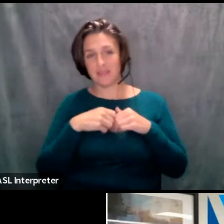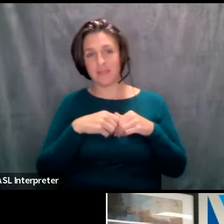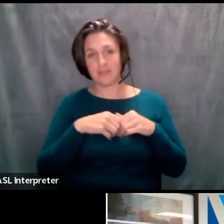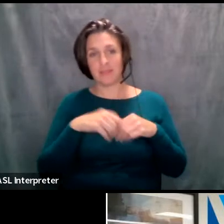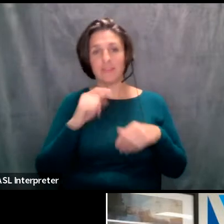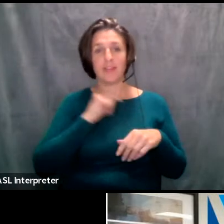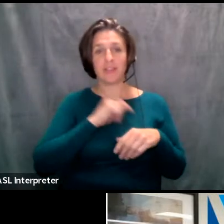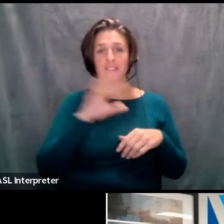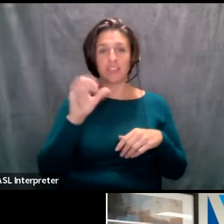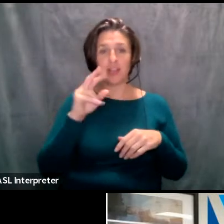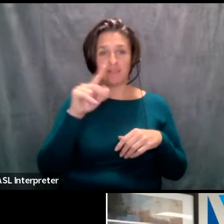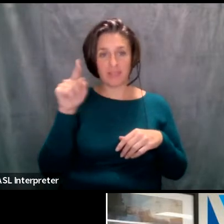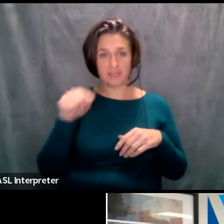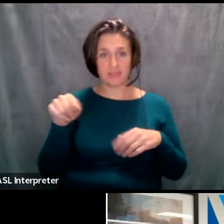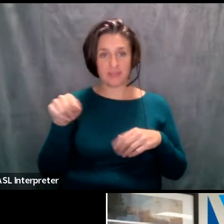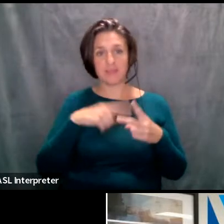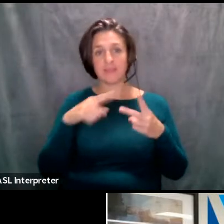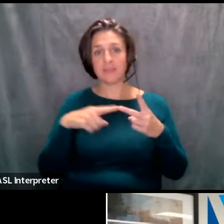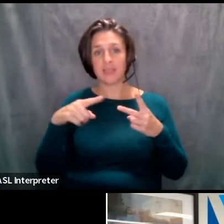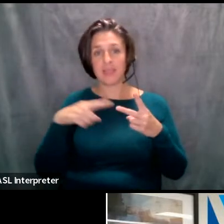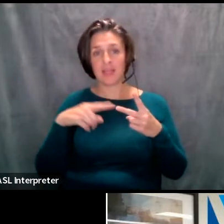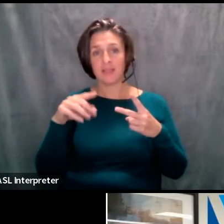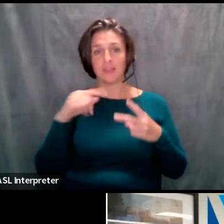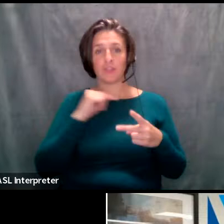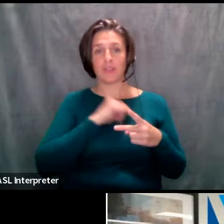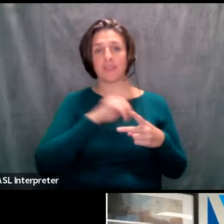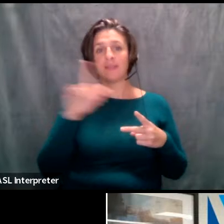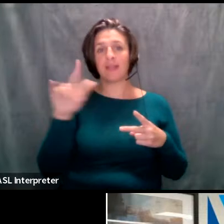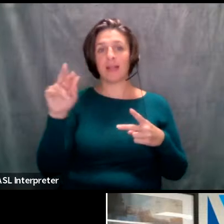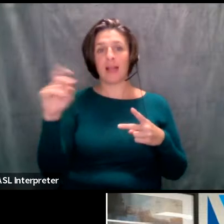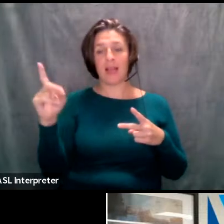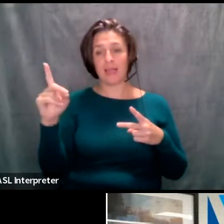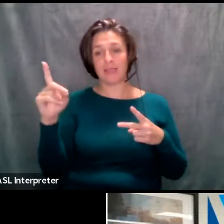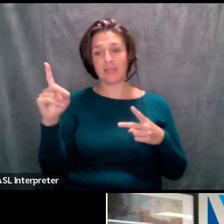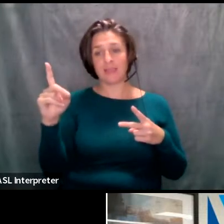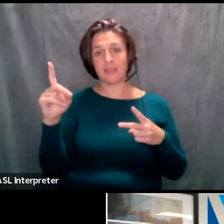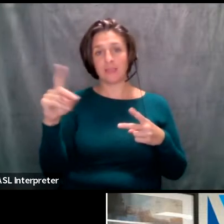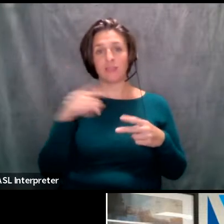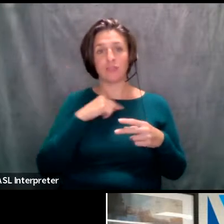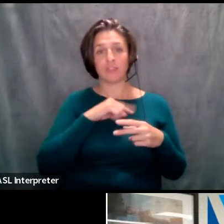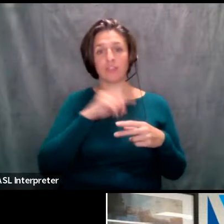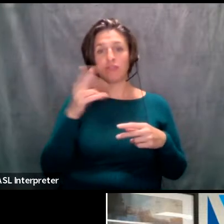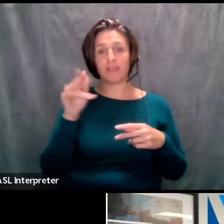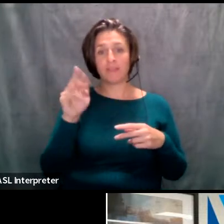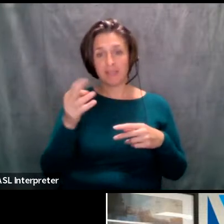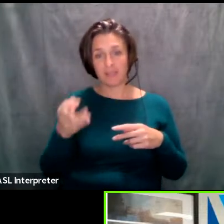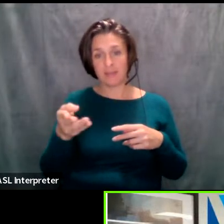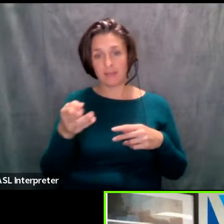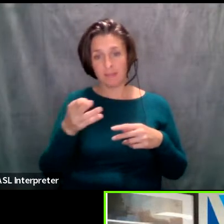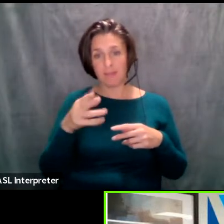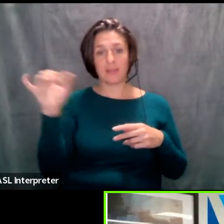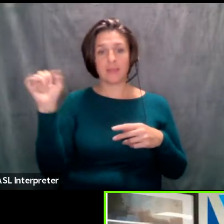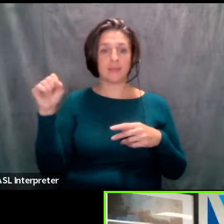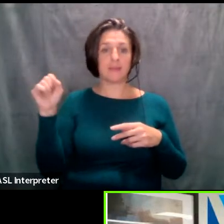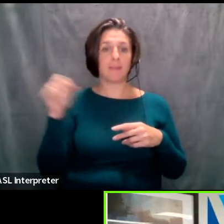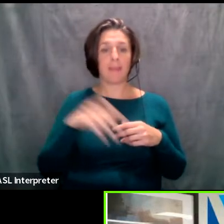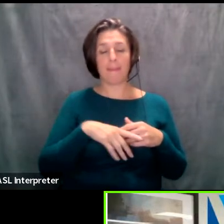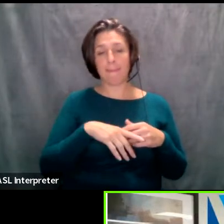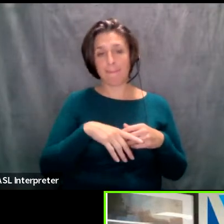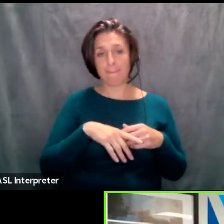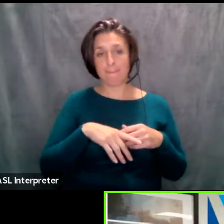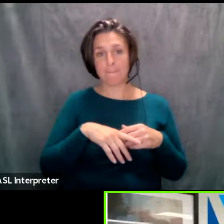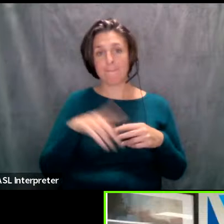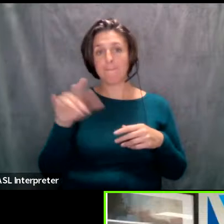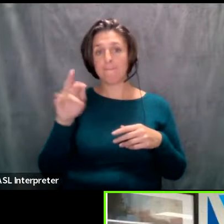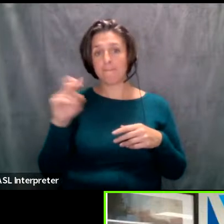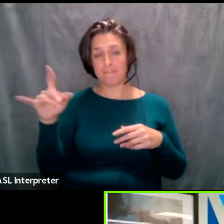trustee Chavez and a second by trustee Land. Trustee Griffin, how do you vote? Yes. Trustee